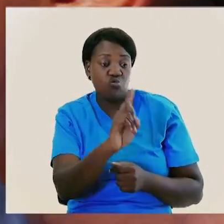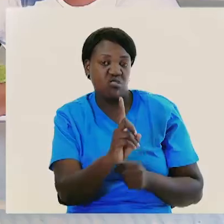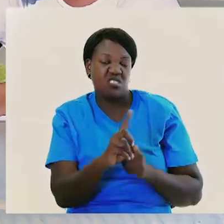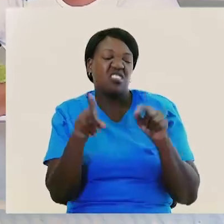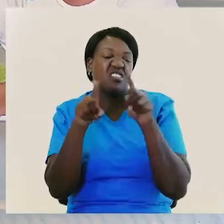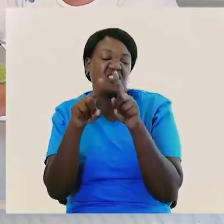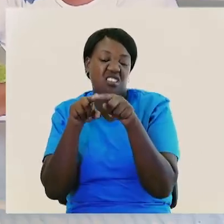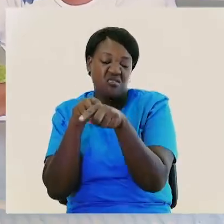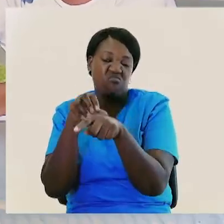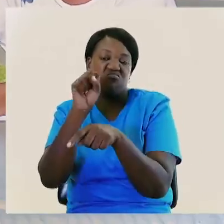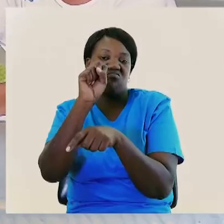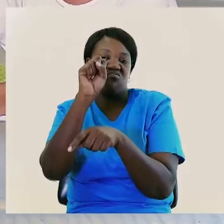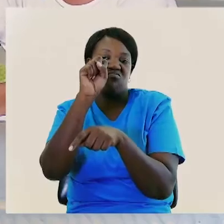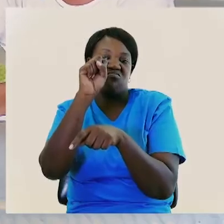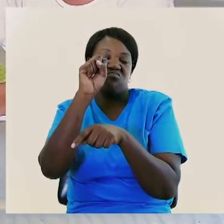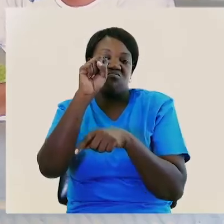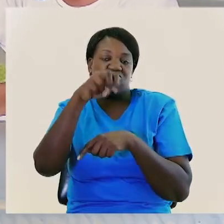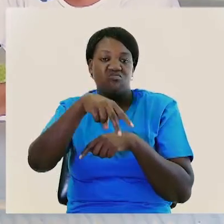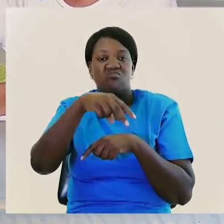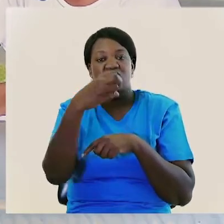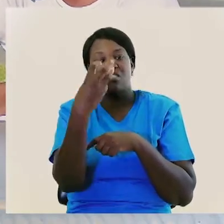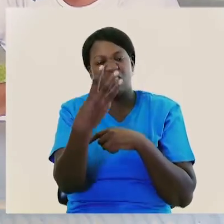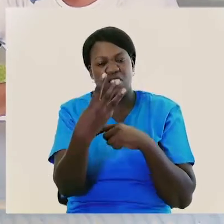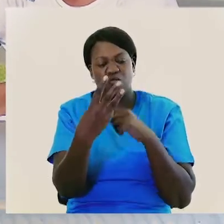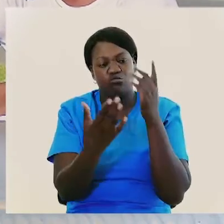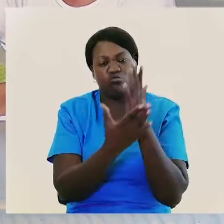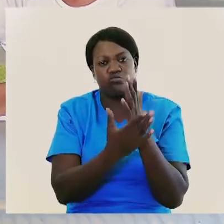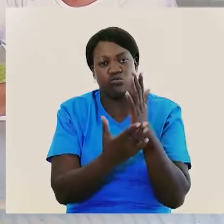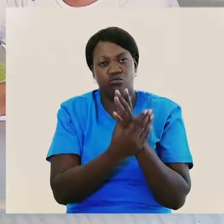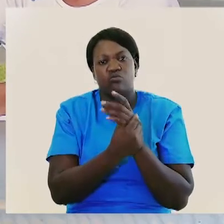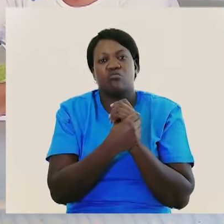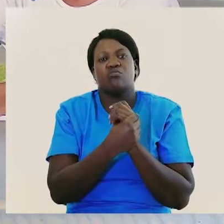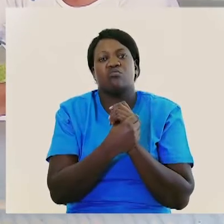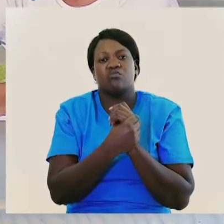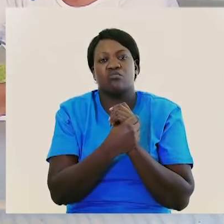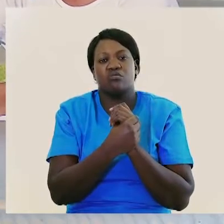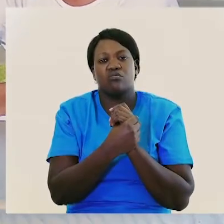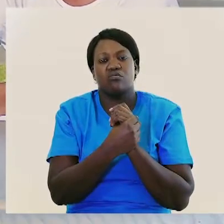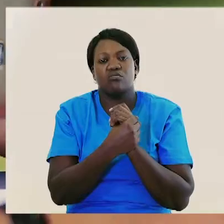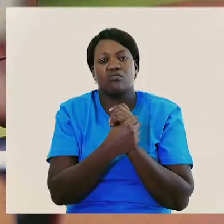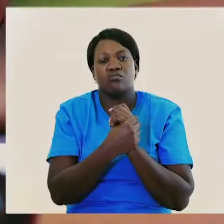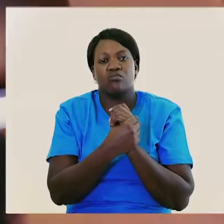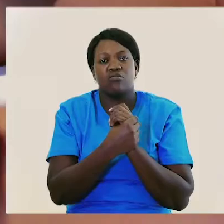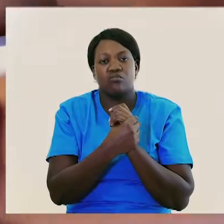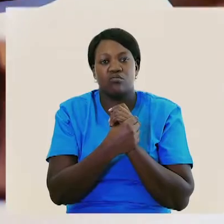mine. Wow, that is so cool. Yeah. You know, I wish I had a rich aunt, bruh.